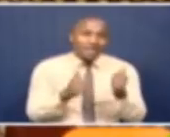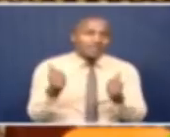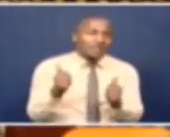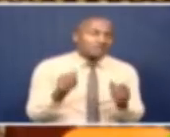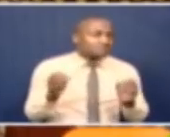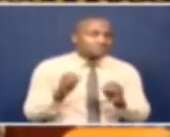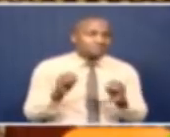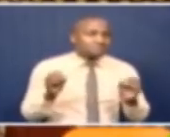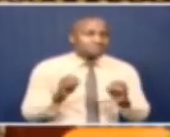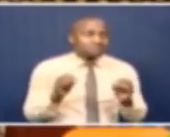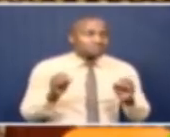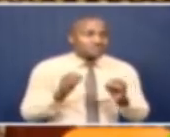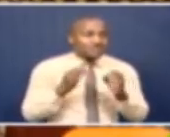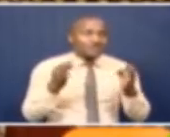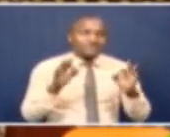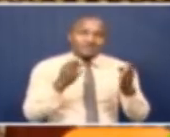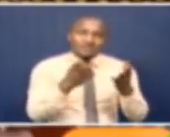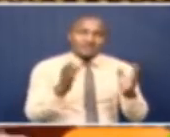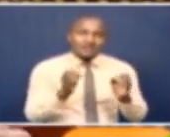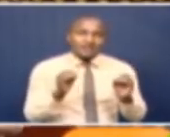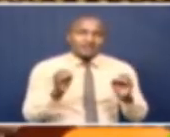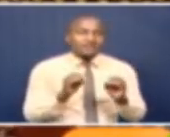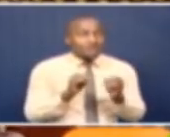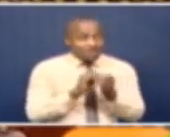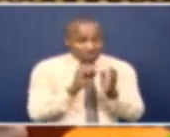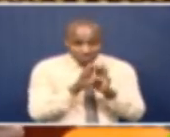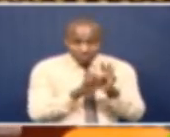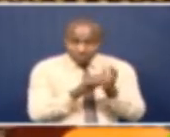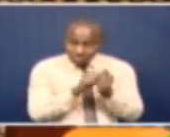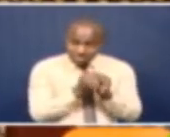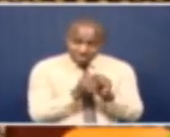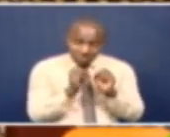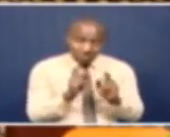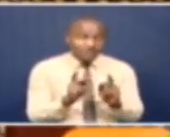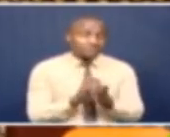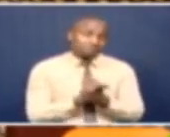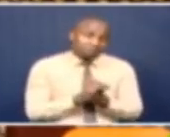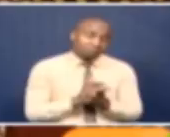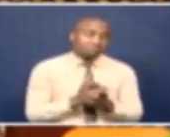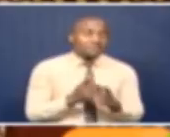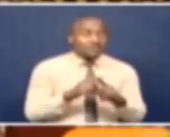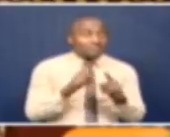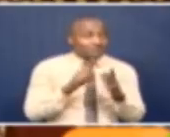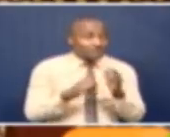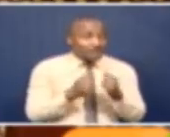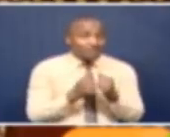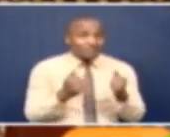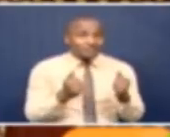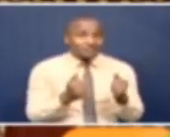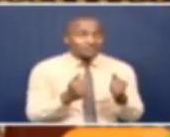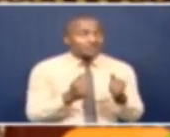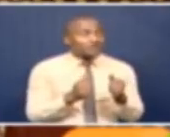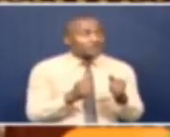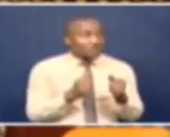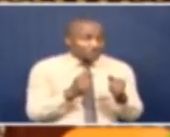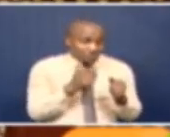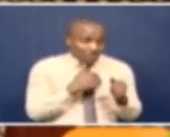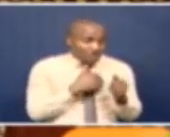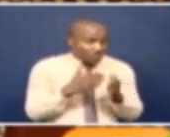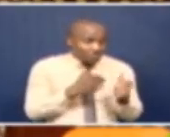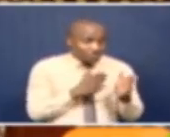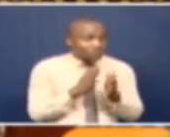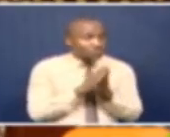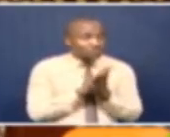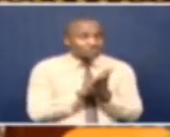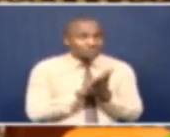There's no framework for an interim government unless you change the constitution. You see, what happens is you had an opportunity to compete.